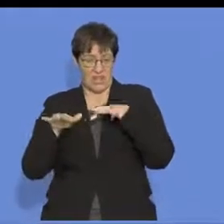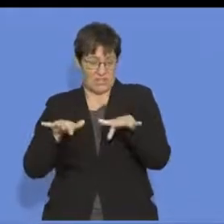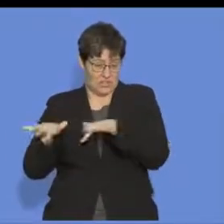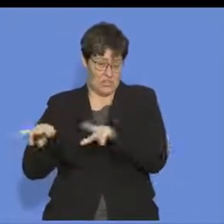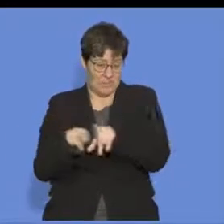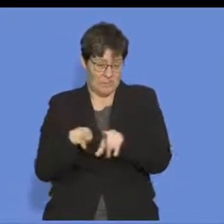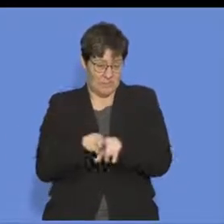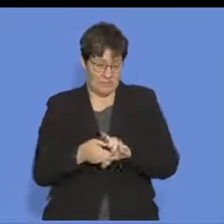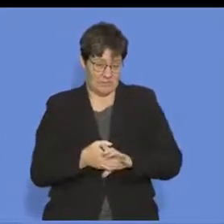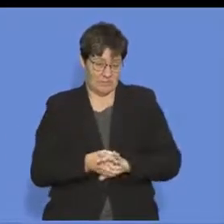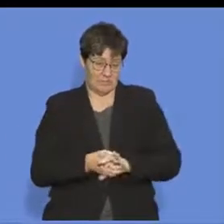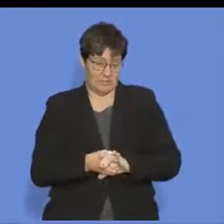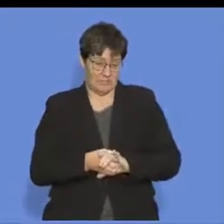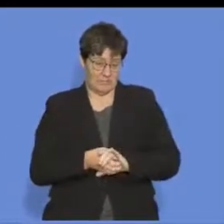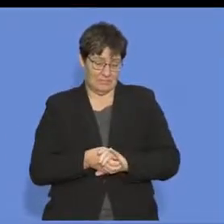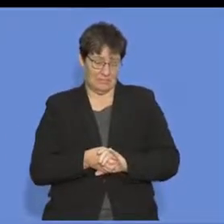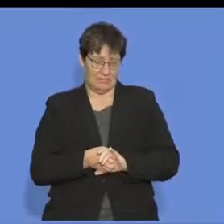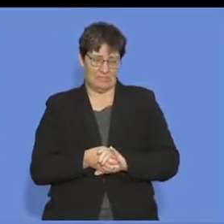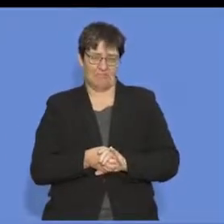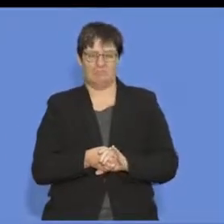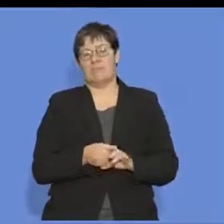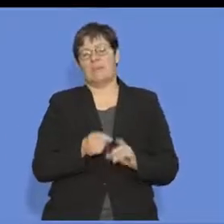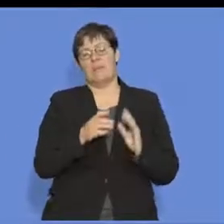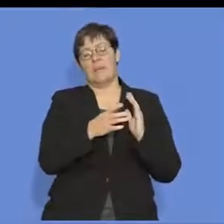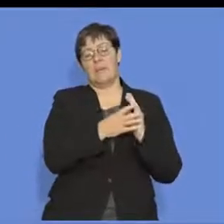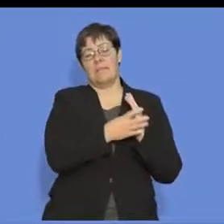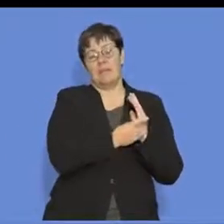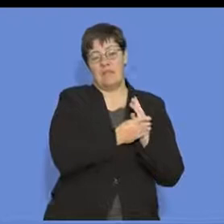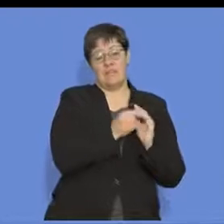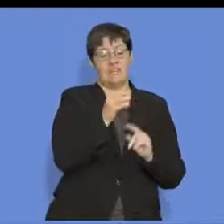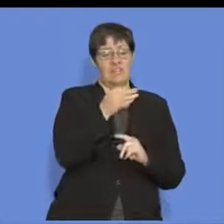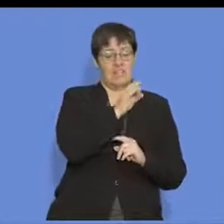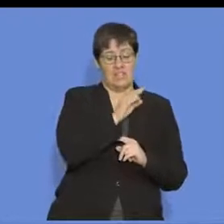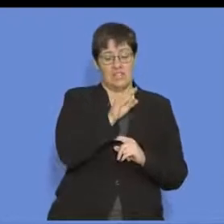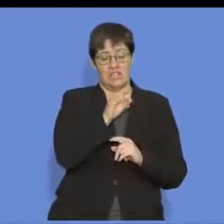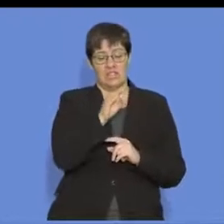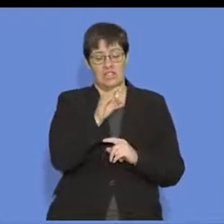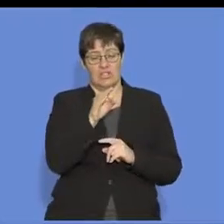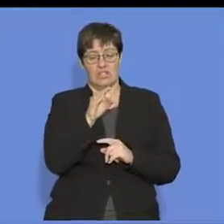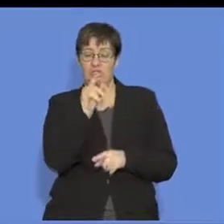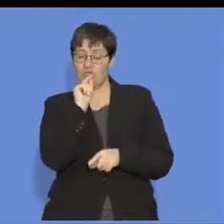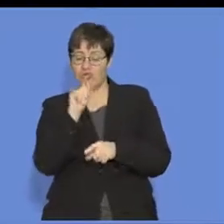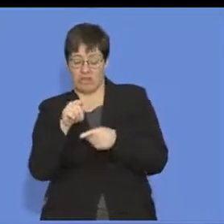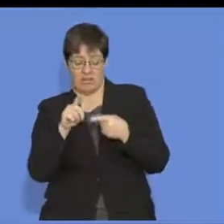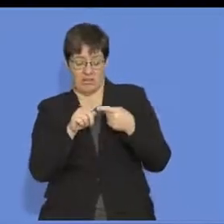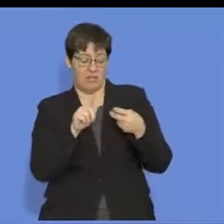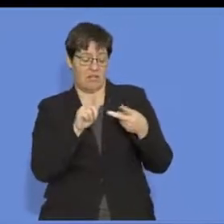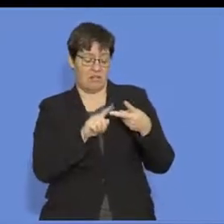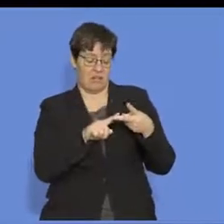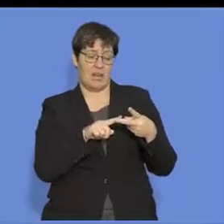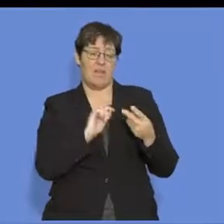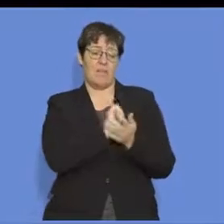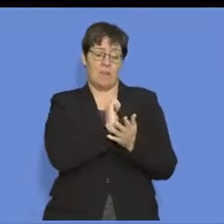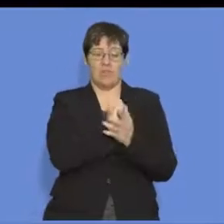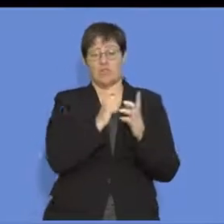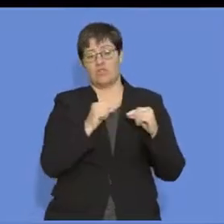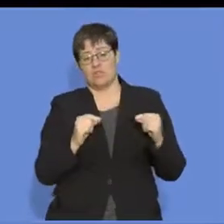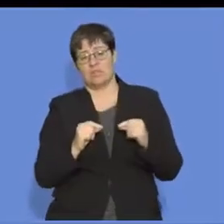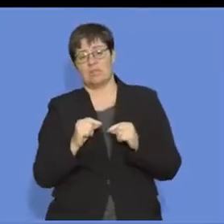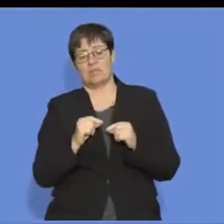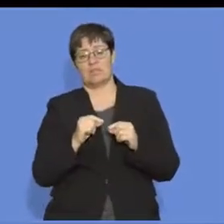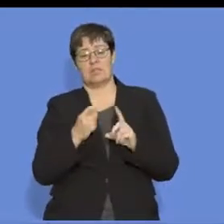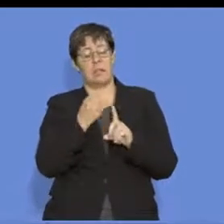okay, which we have to choose meat, fish, chicken. And the second choice, we have to choose mash, chips, baked